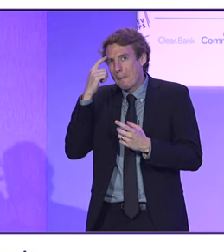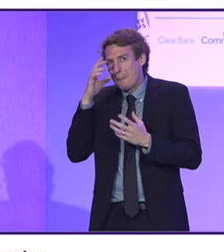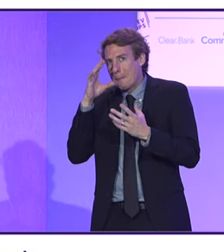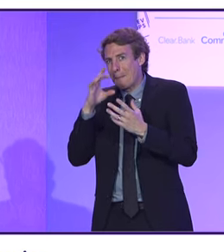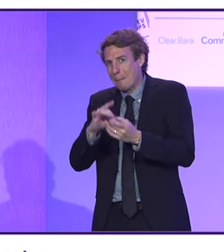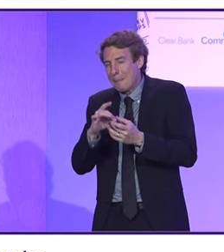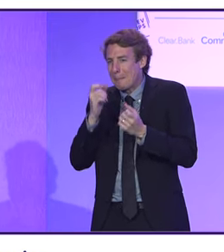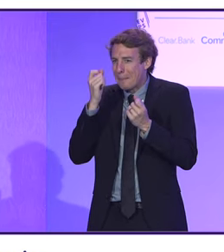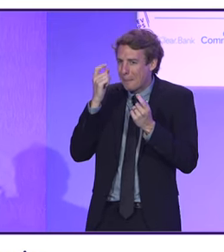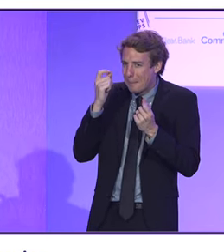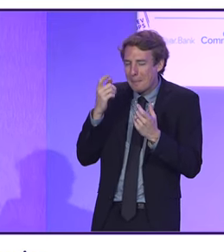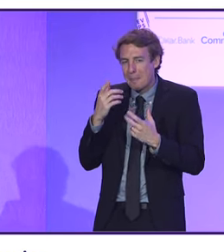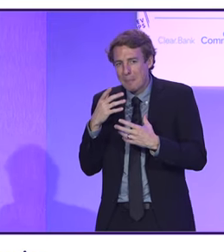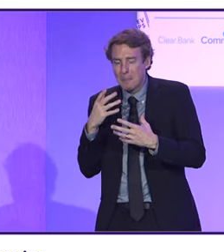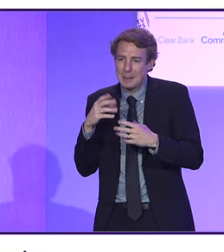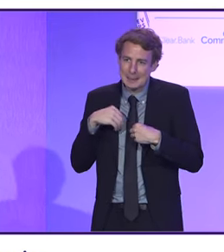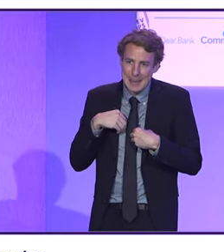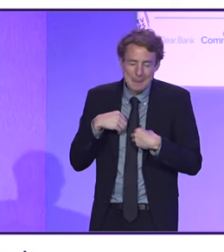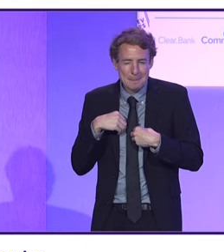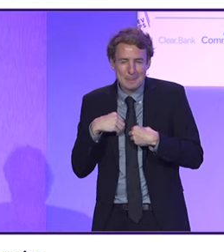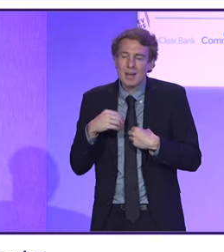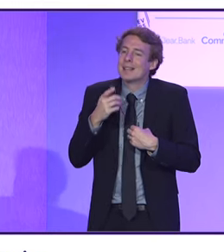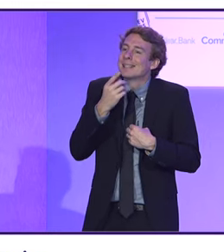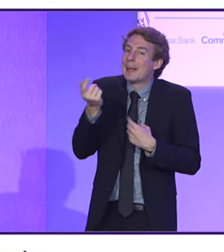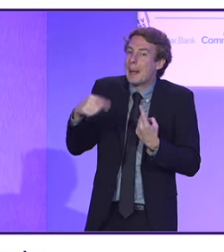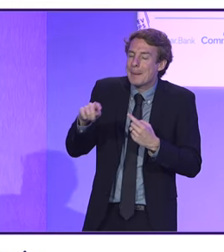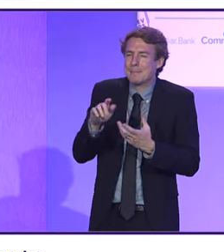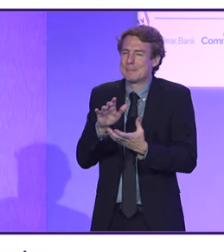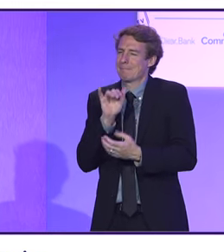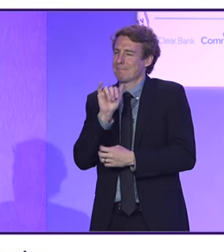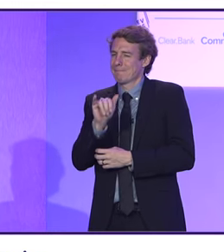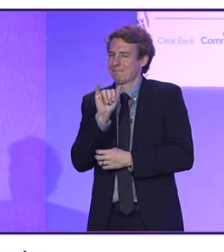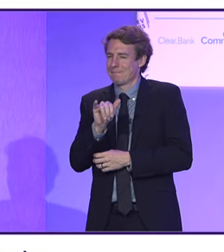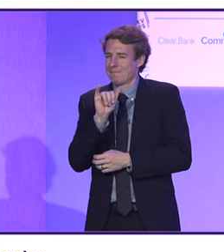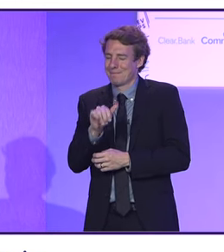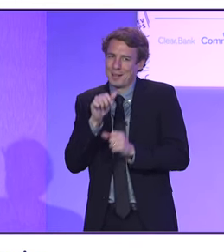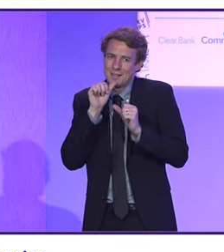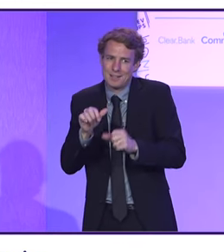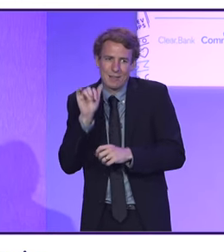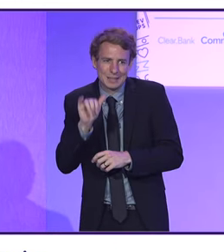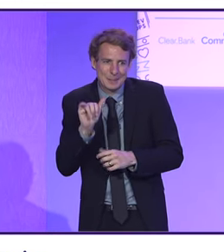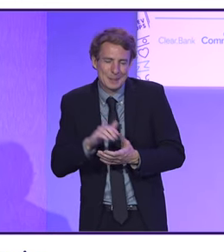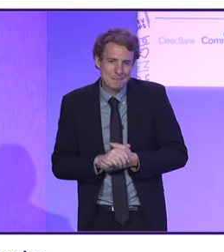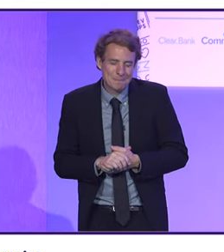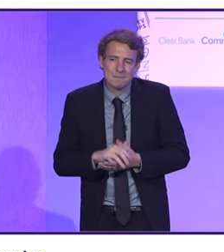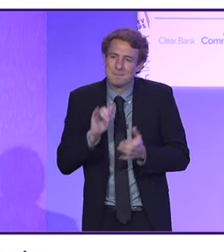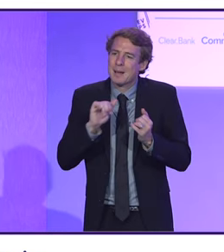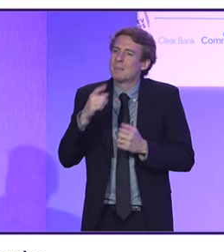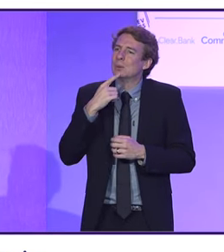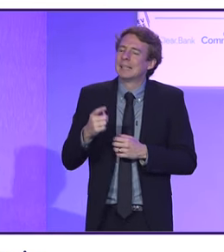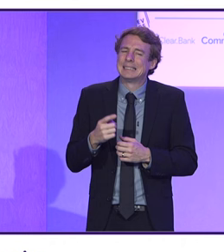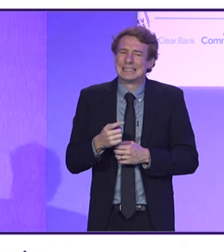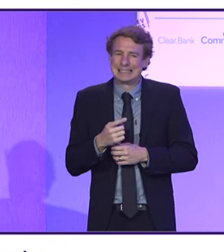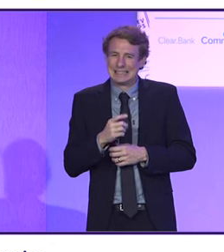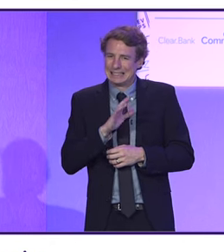doubts. And the true skeptics, I love skeptics in the room, would be saying, but Abby, isn't this optimizing